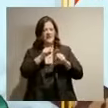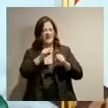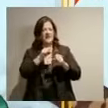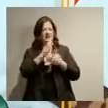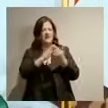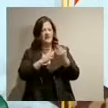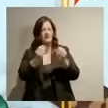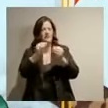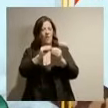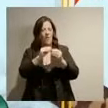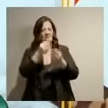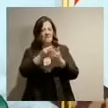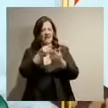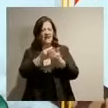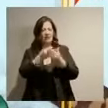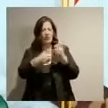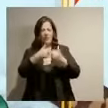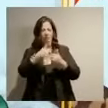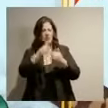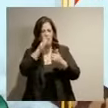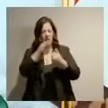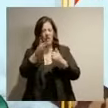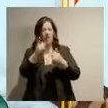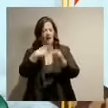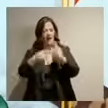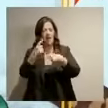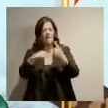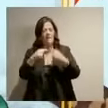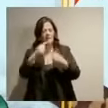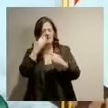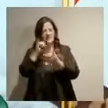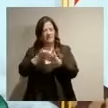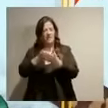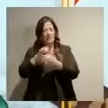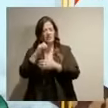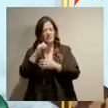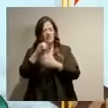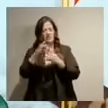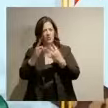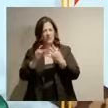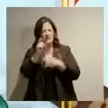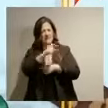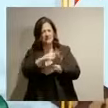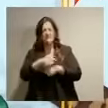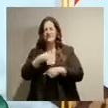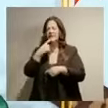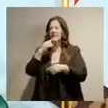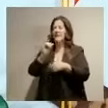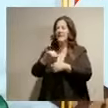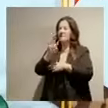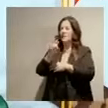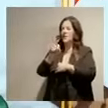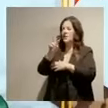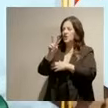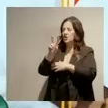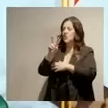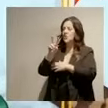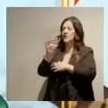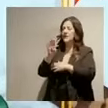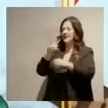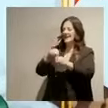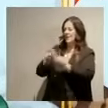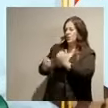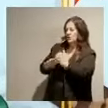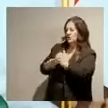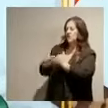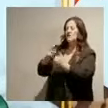financial problems down the road? Well, I guess there's a risk. But look, instead of 13.2, we're taking 4.2, the reserves, to sort of hold some prudence